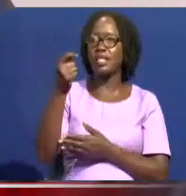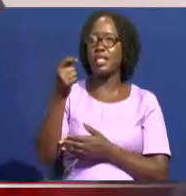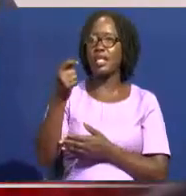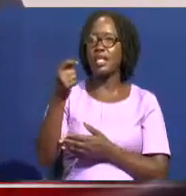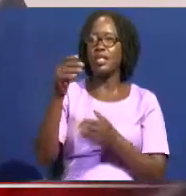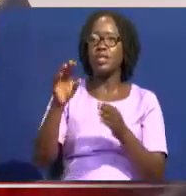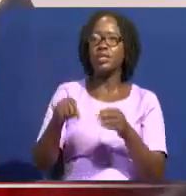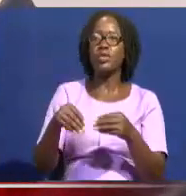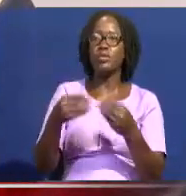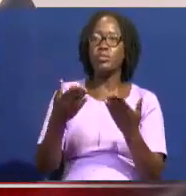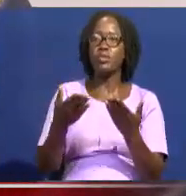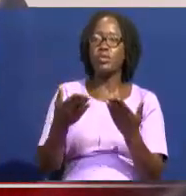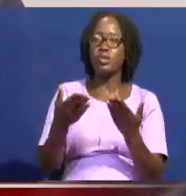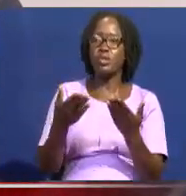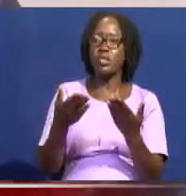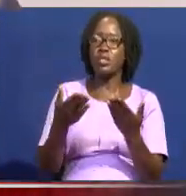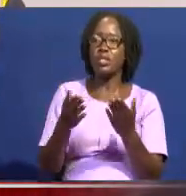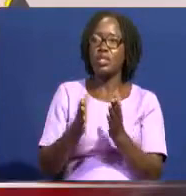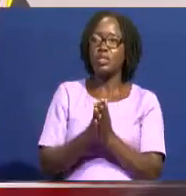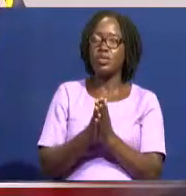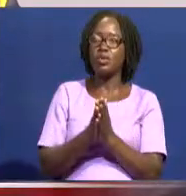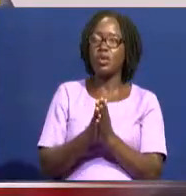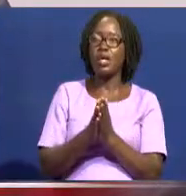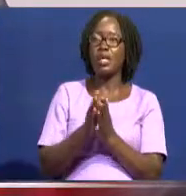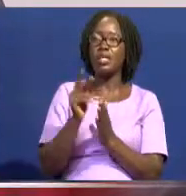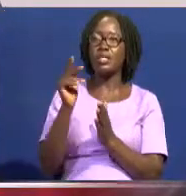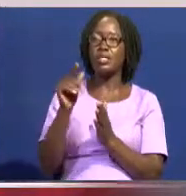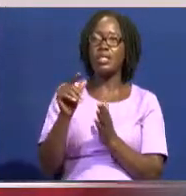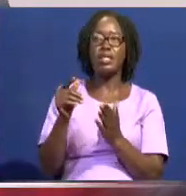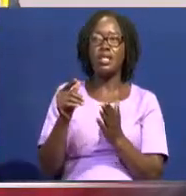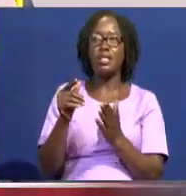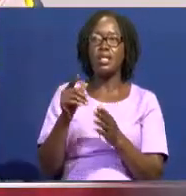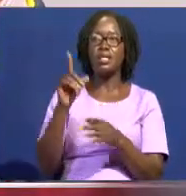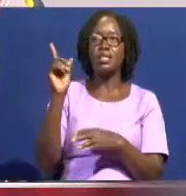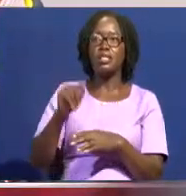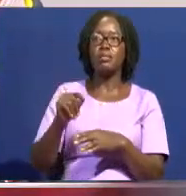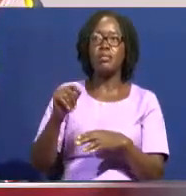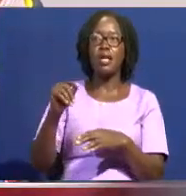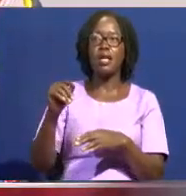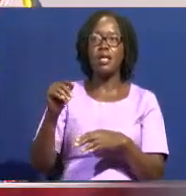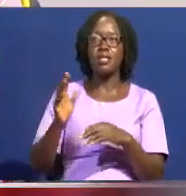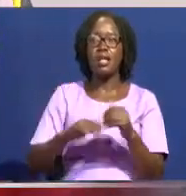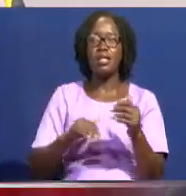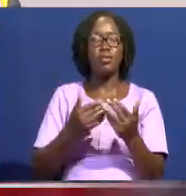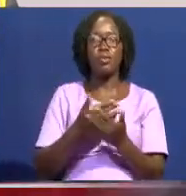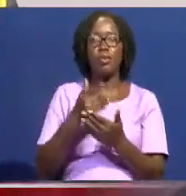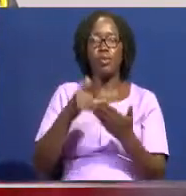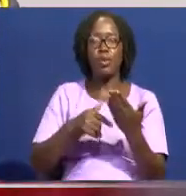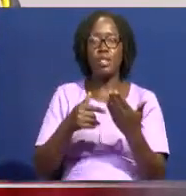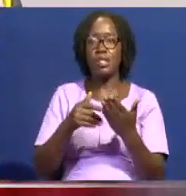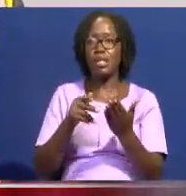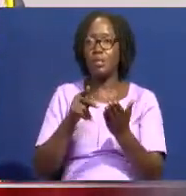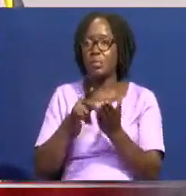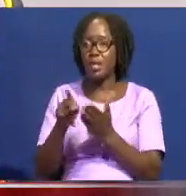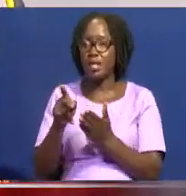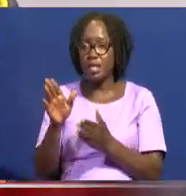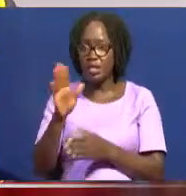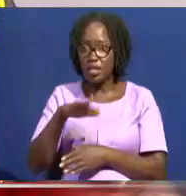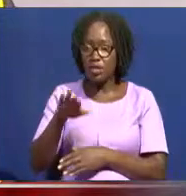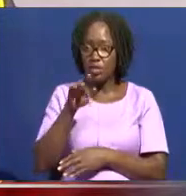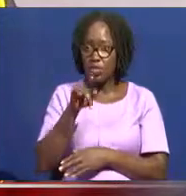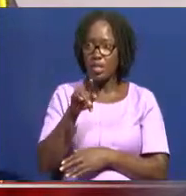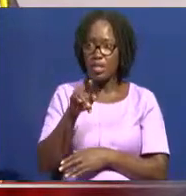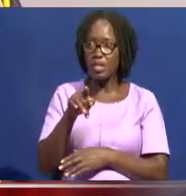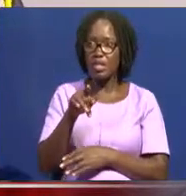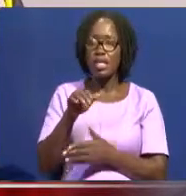can produce your own kilowatt hour cheaper than what the utility charges you and is in your compound. So this